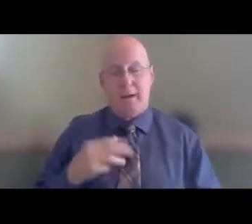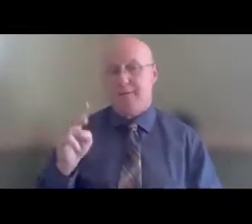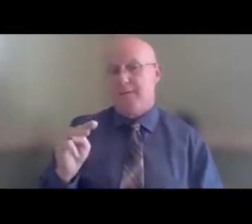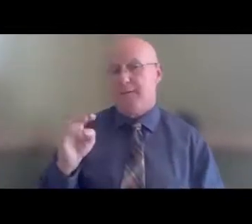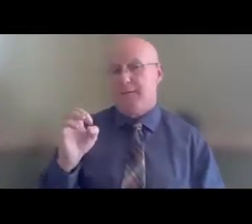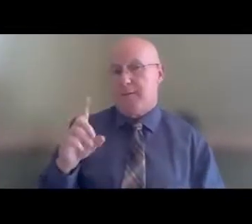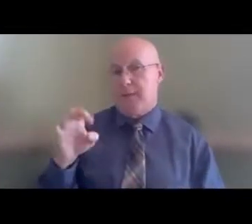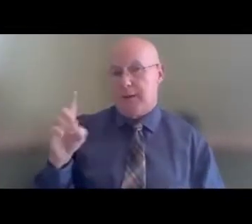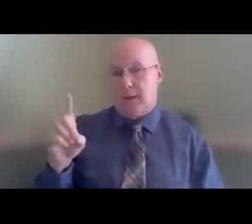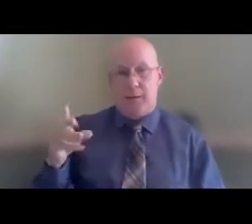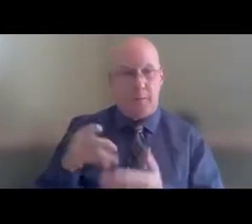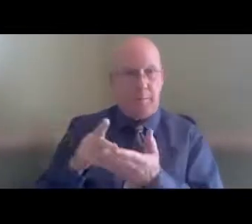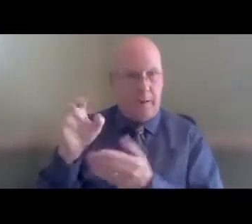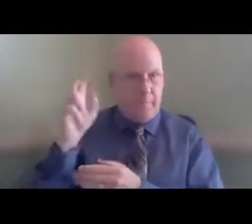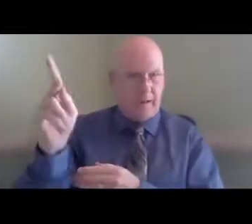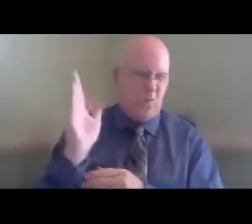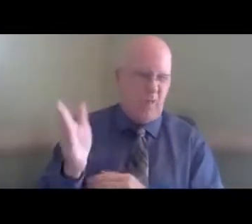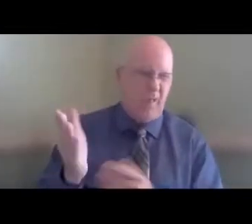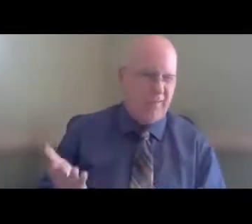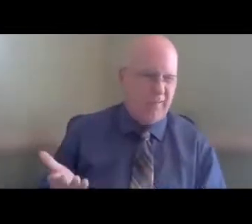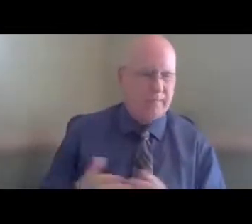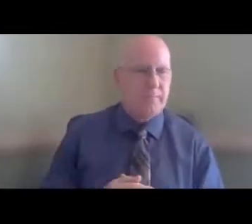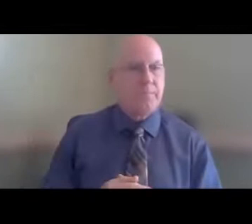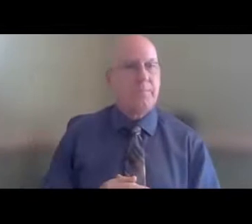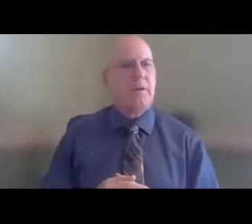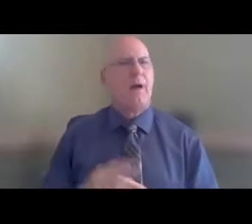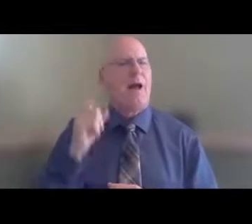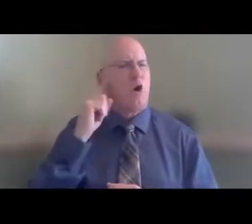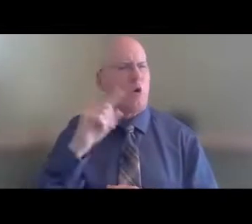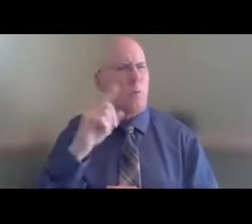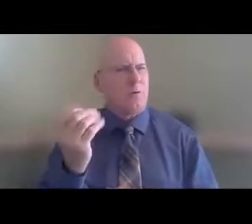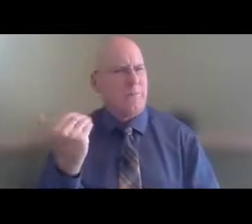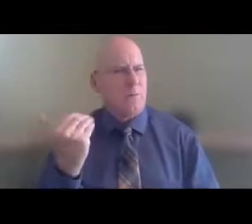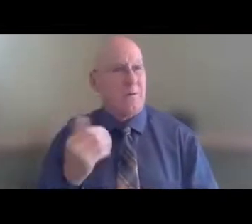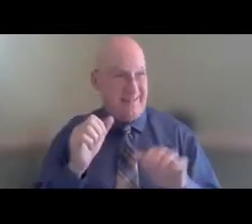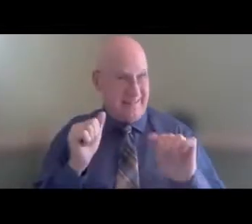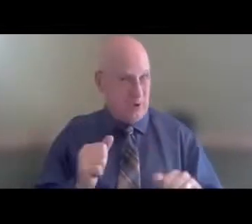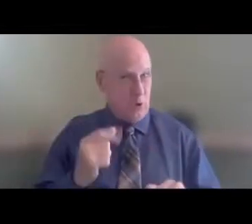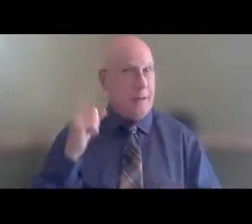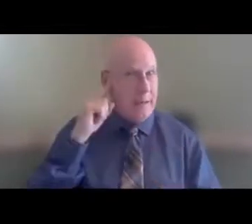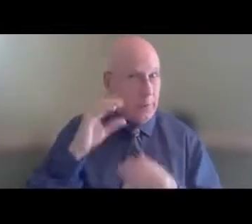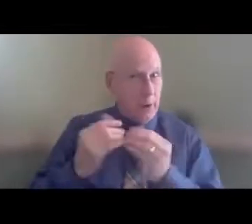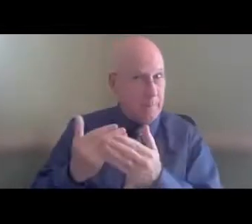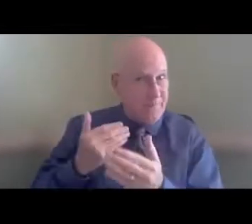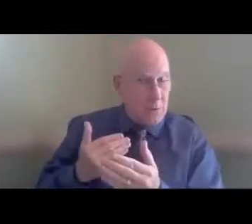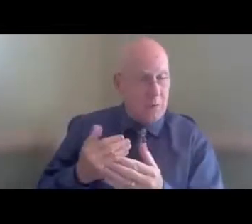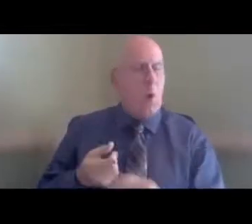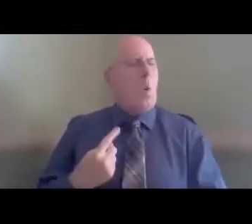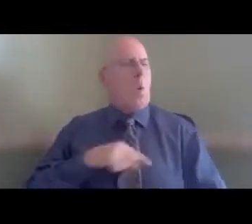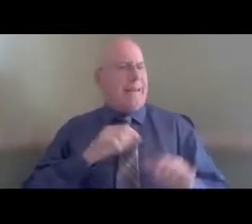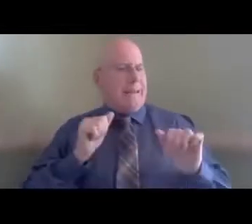I know the question came up earlier, can you get the Medicaid payback figure? We often are able to get the